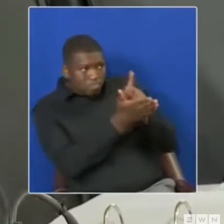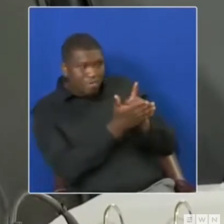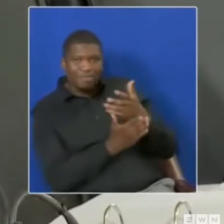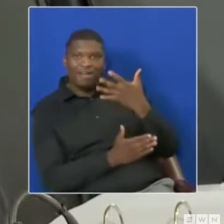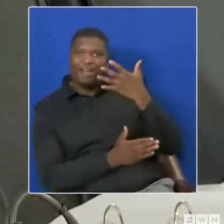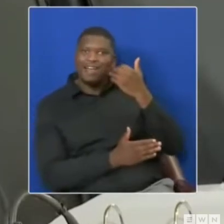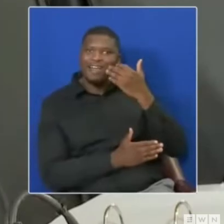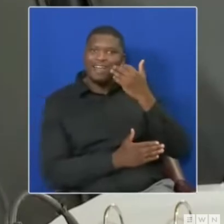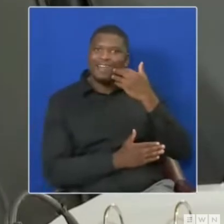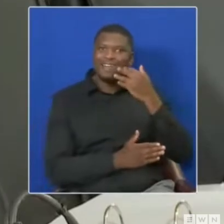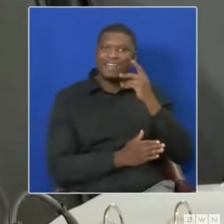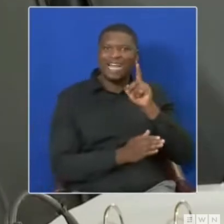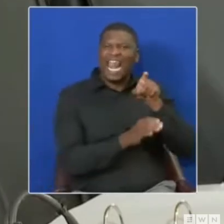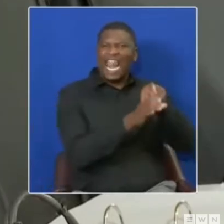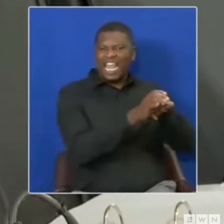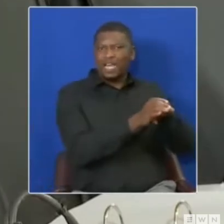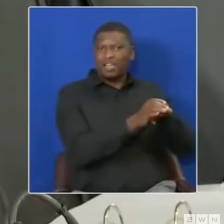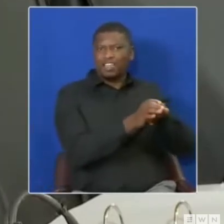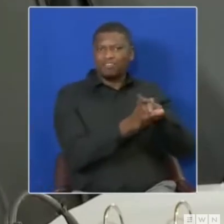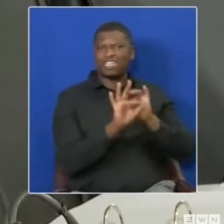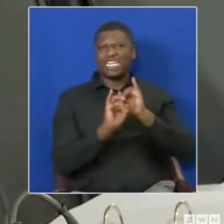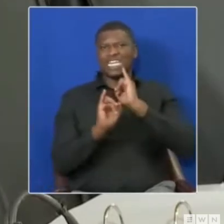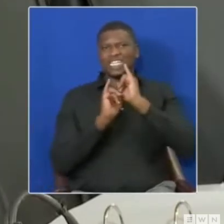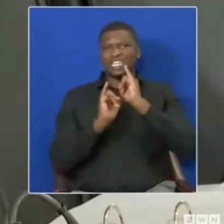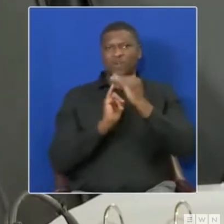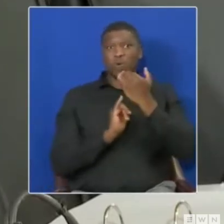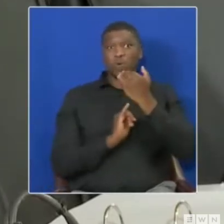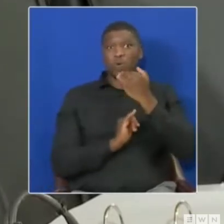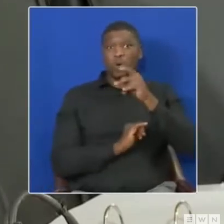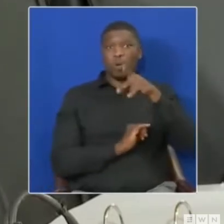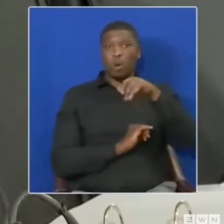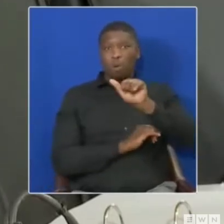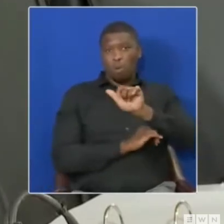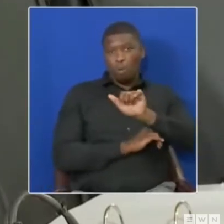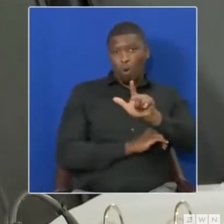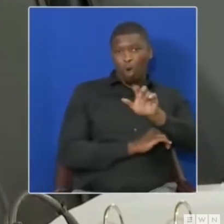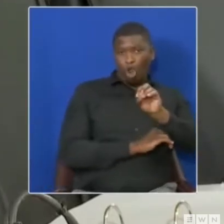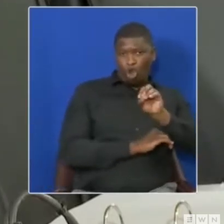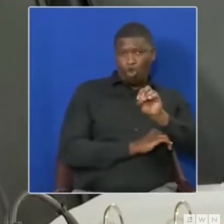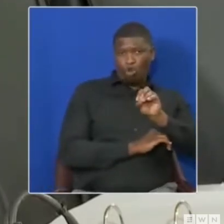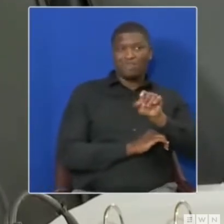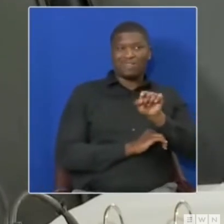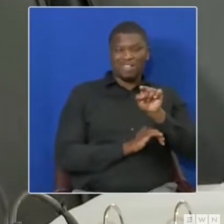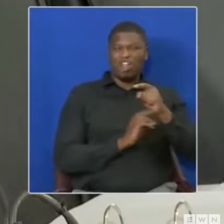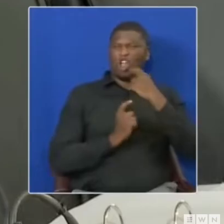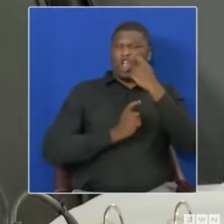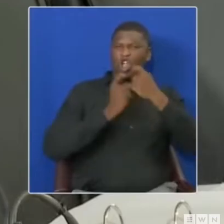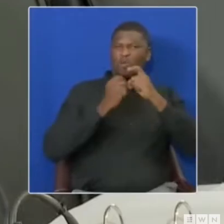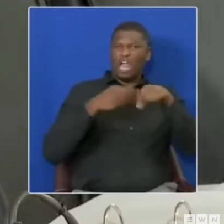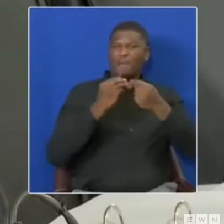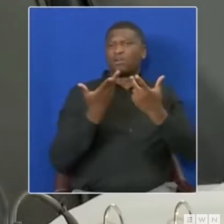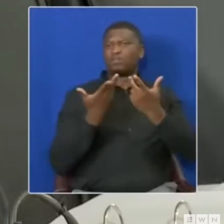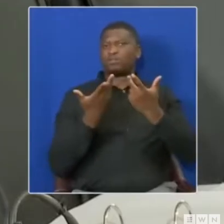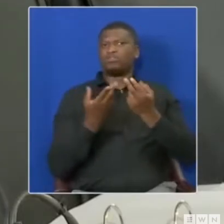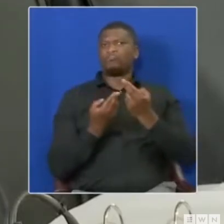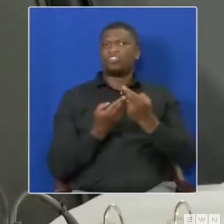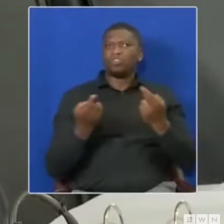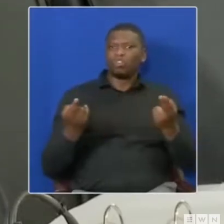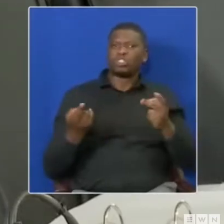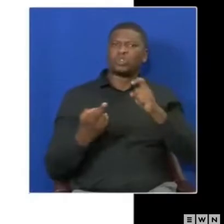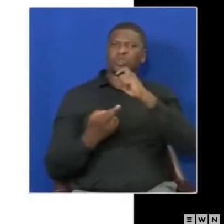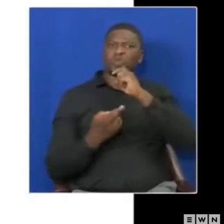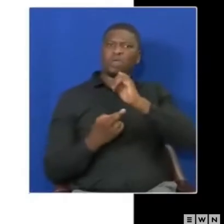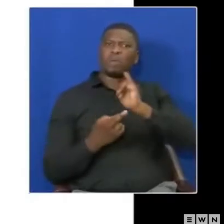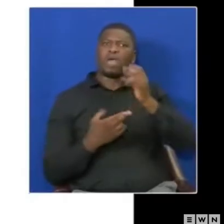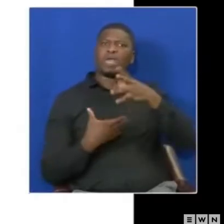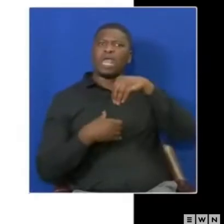O'Sullivan, complaining about the appointment of a person within human resources and crime intelligence. This appointment would